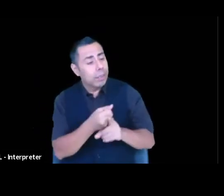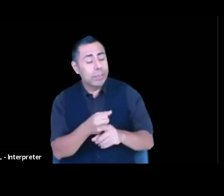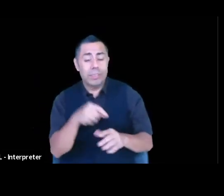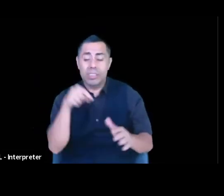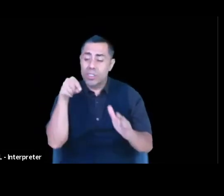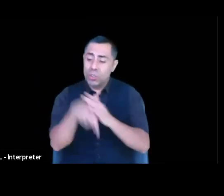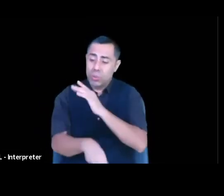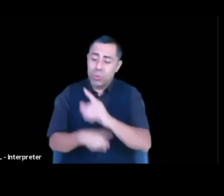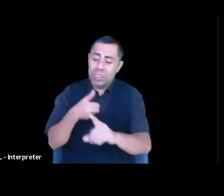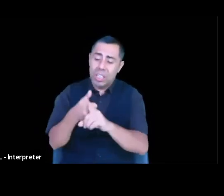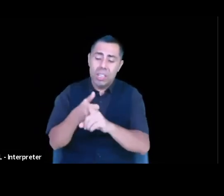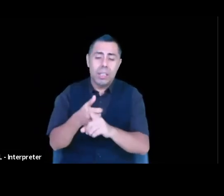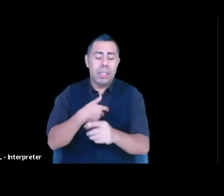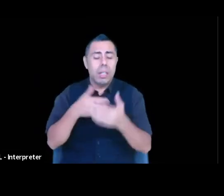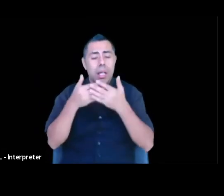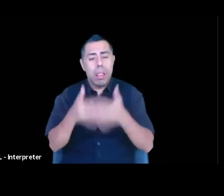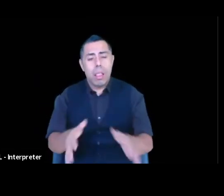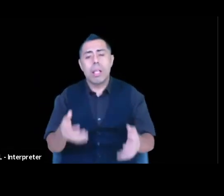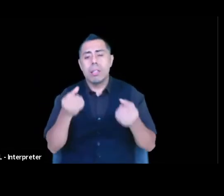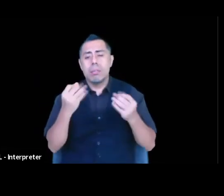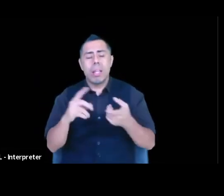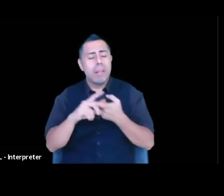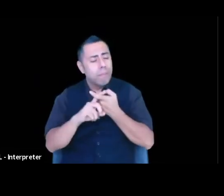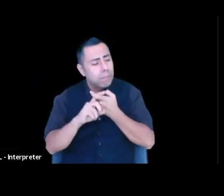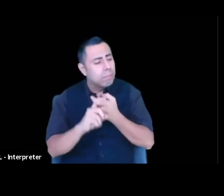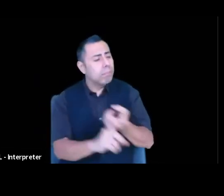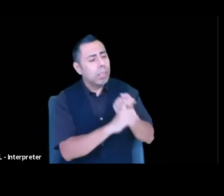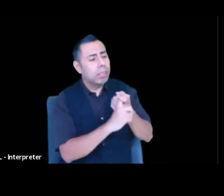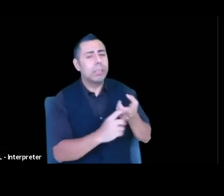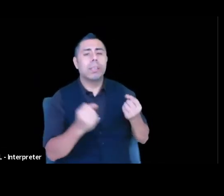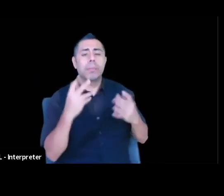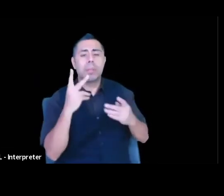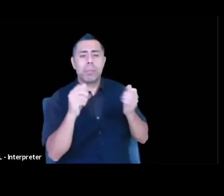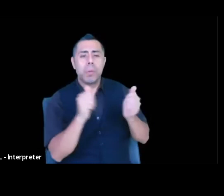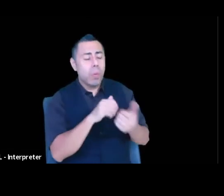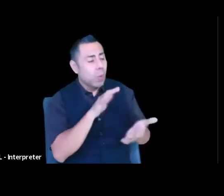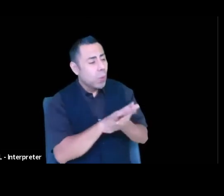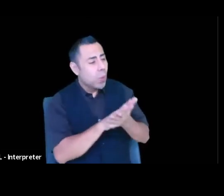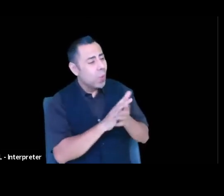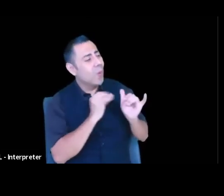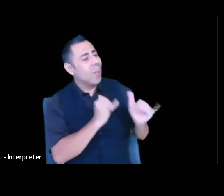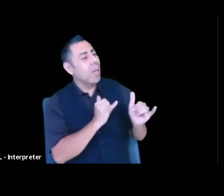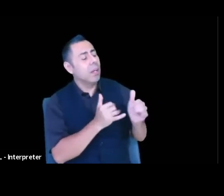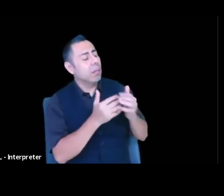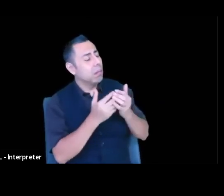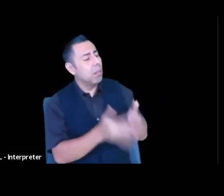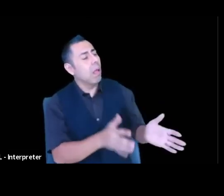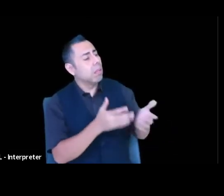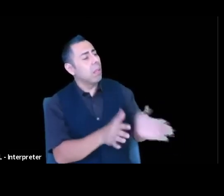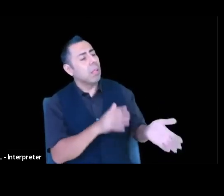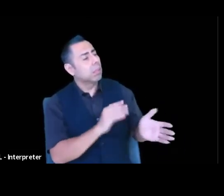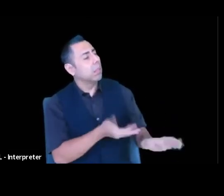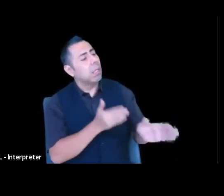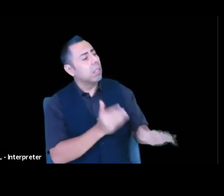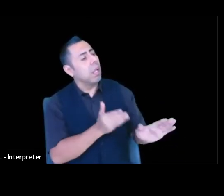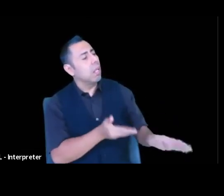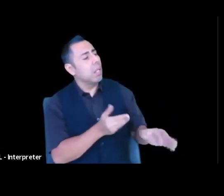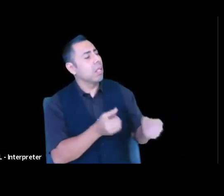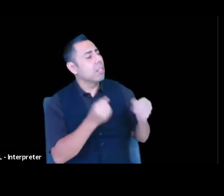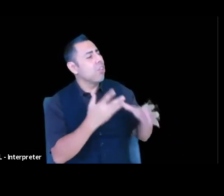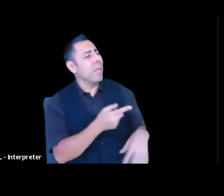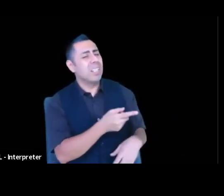many classmates, so many close friends, and I have lost so many family to this day, that I